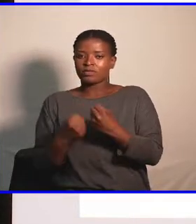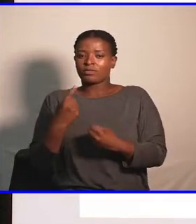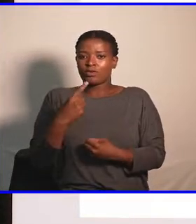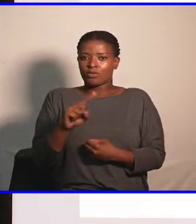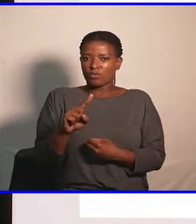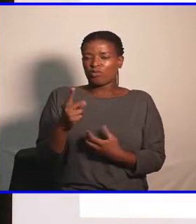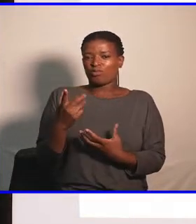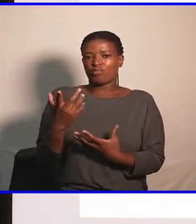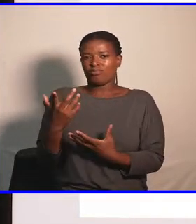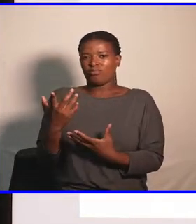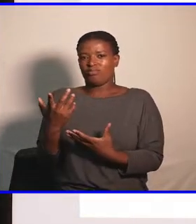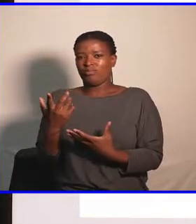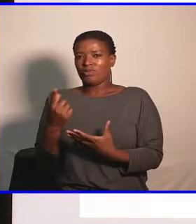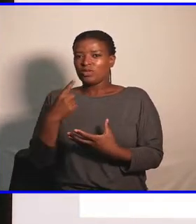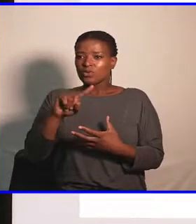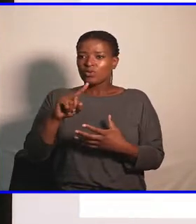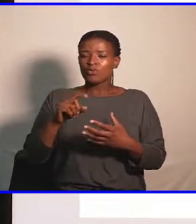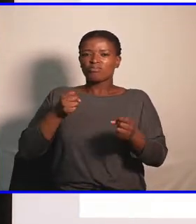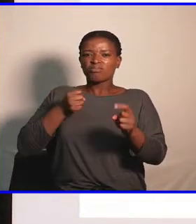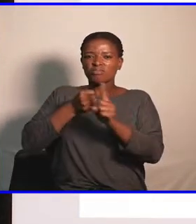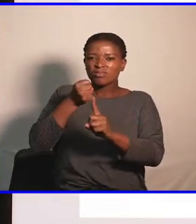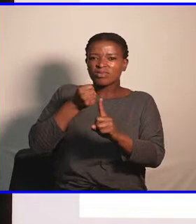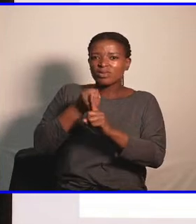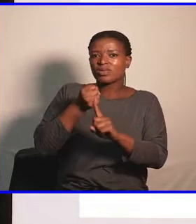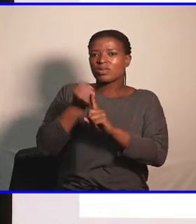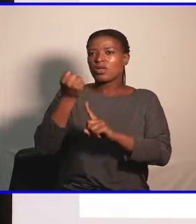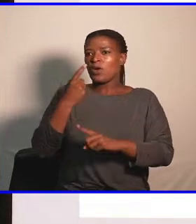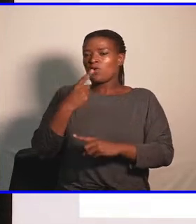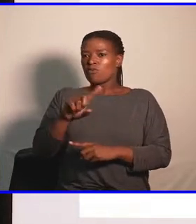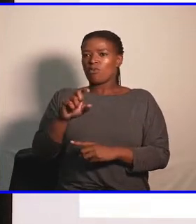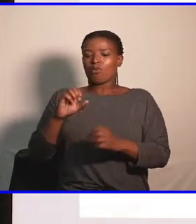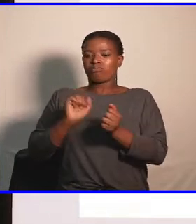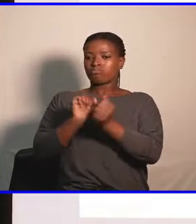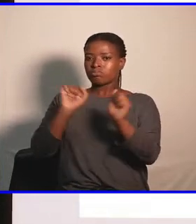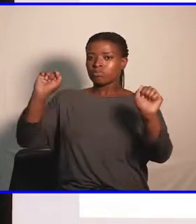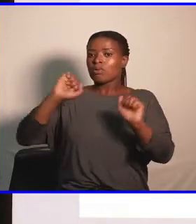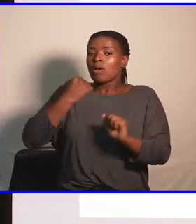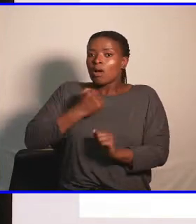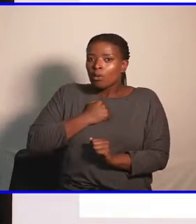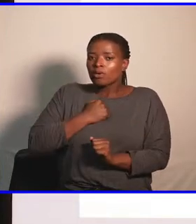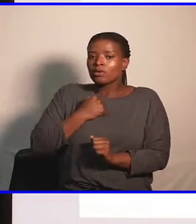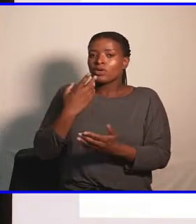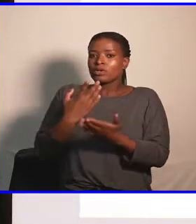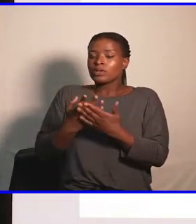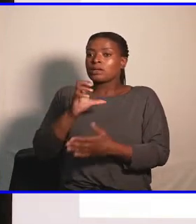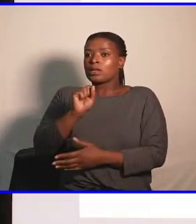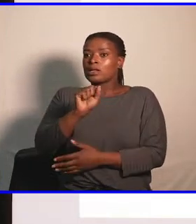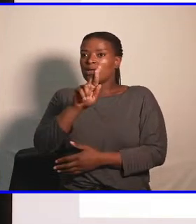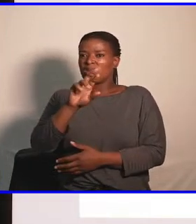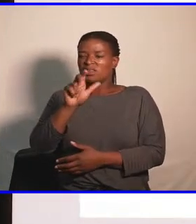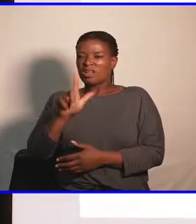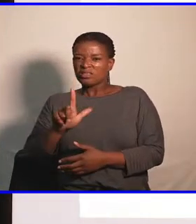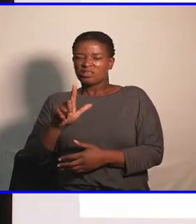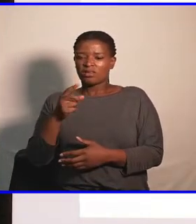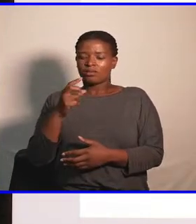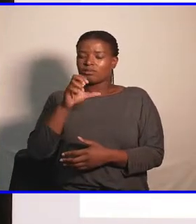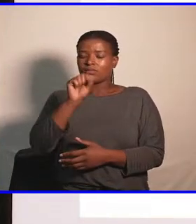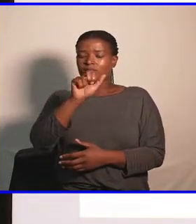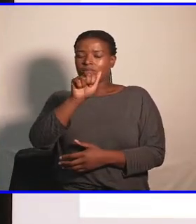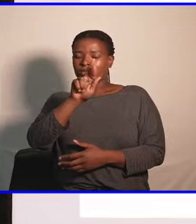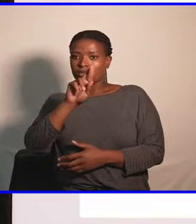any quarter to defend this crown jewel of our democracy. Taking SARS for granted will